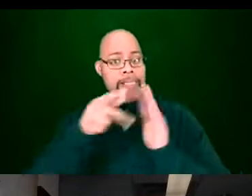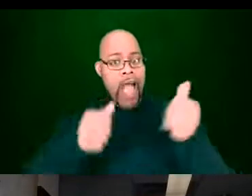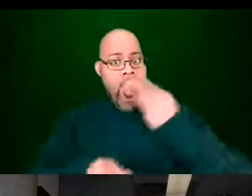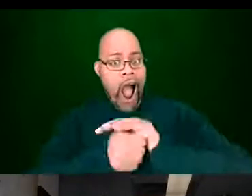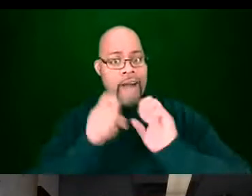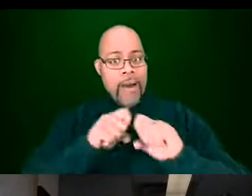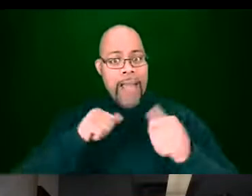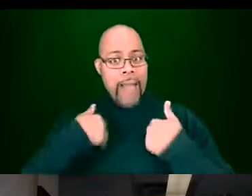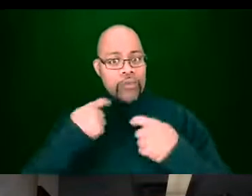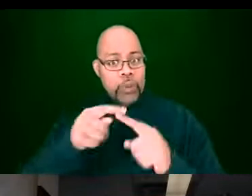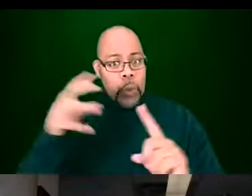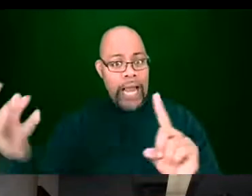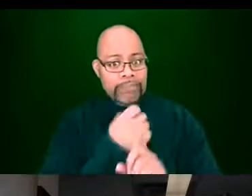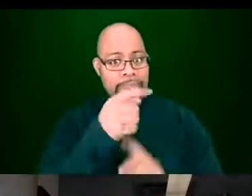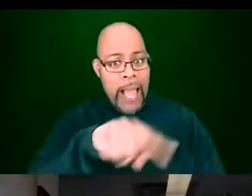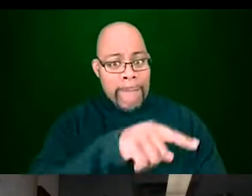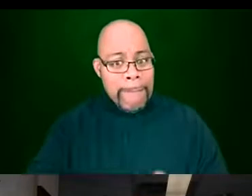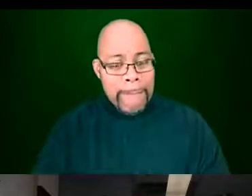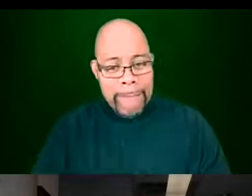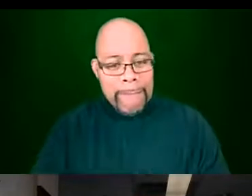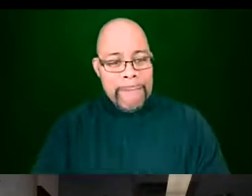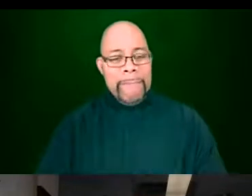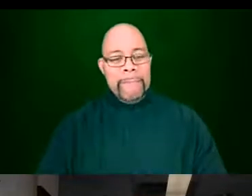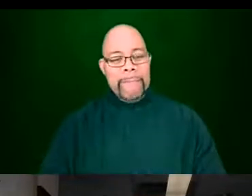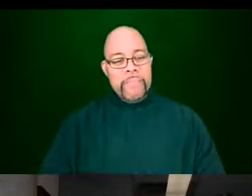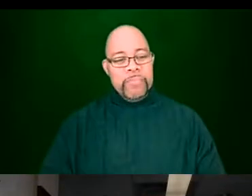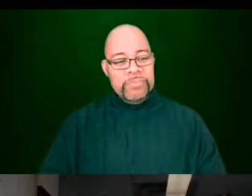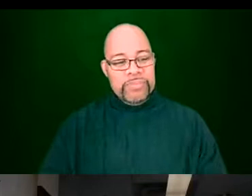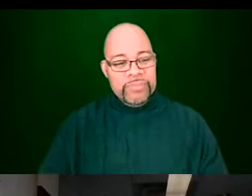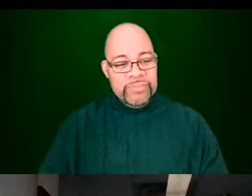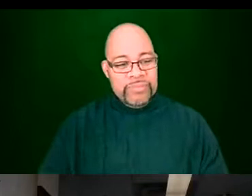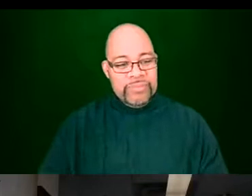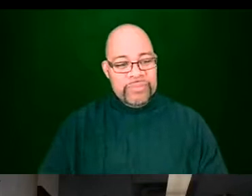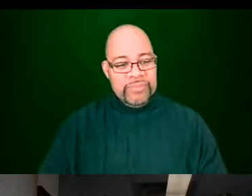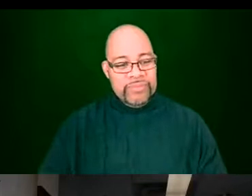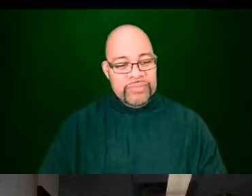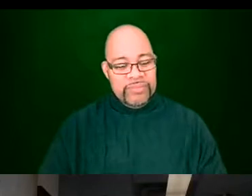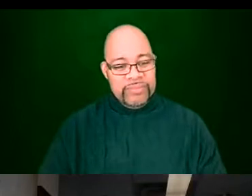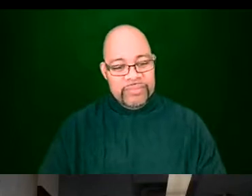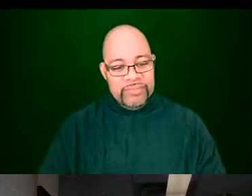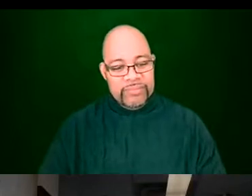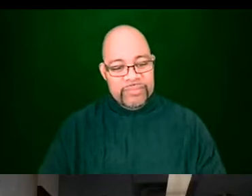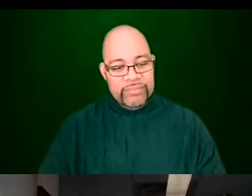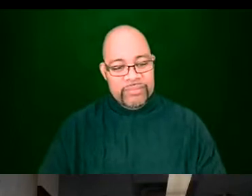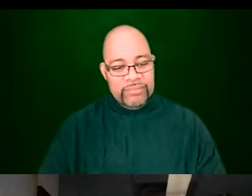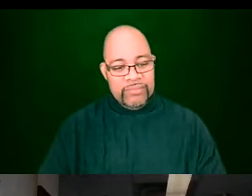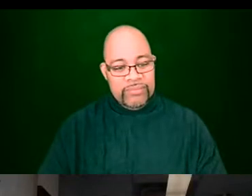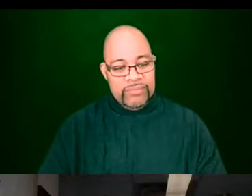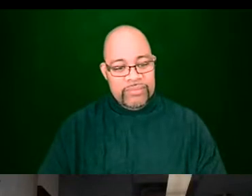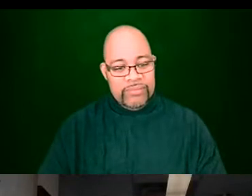Is it true that seahorses change colors to hide from predators?